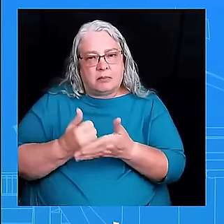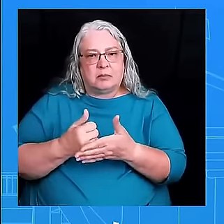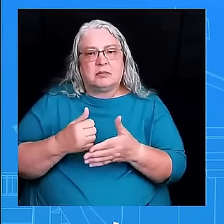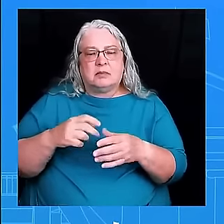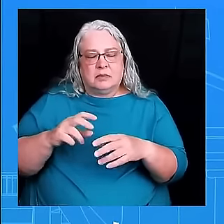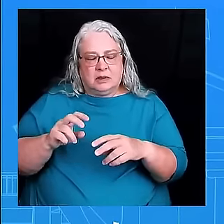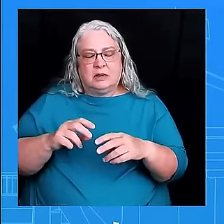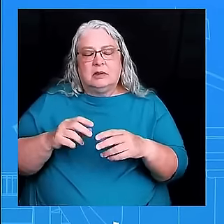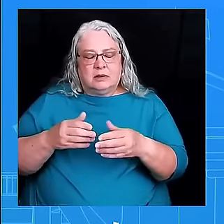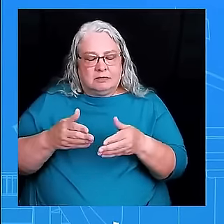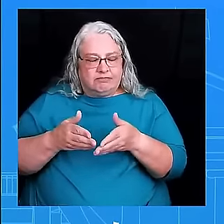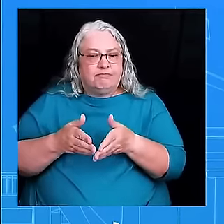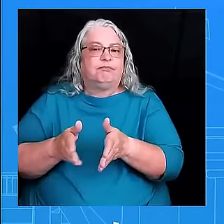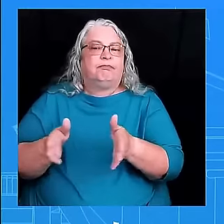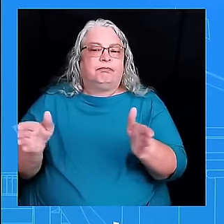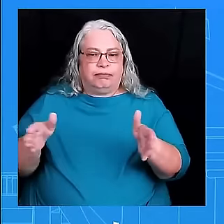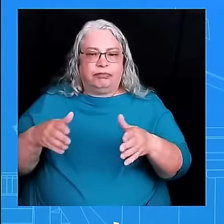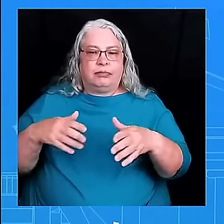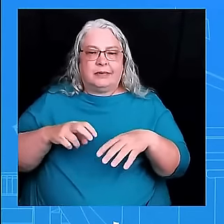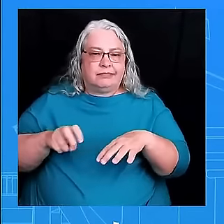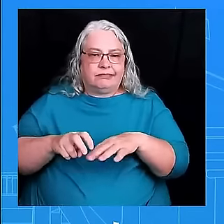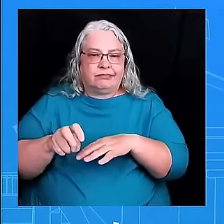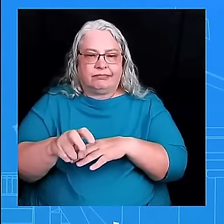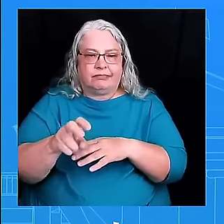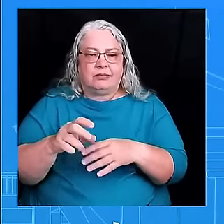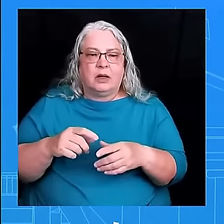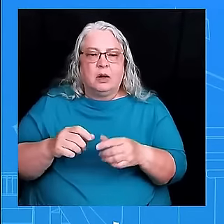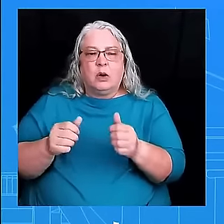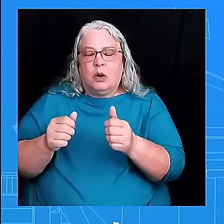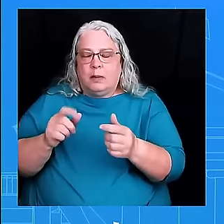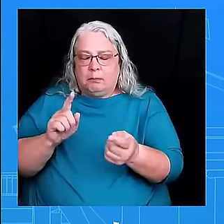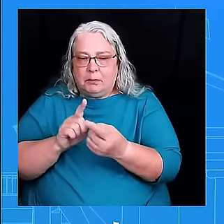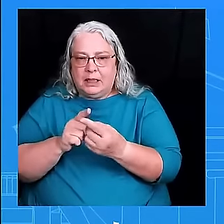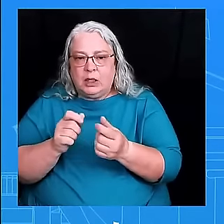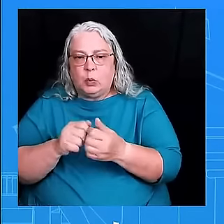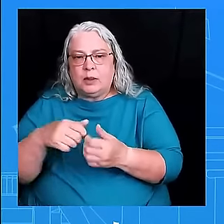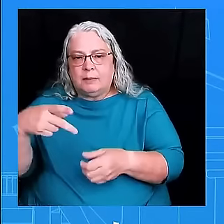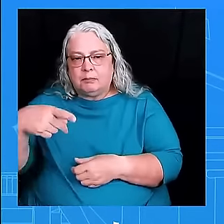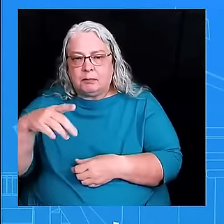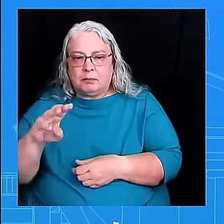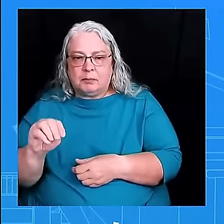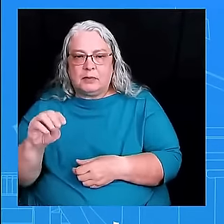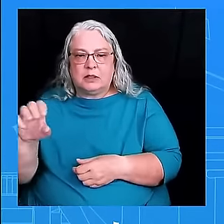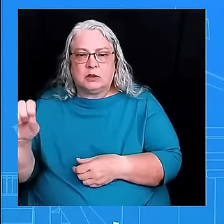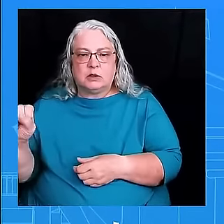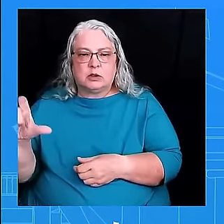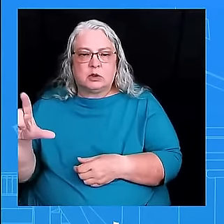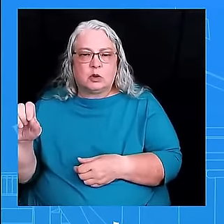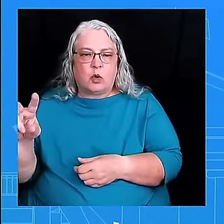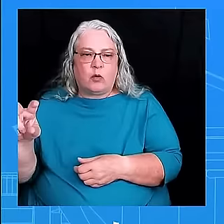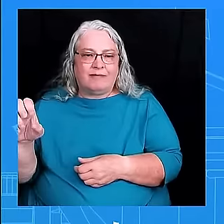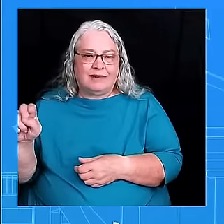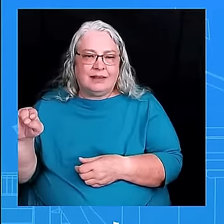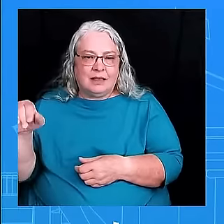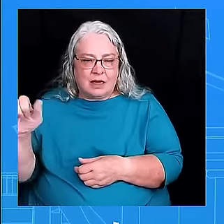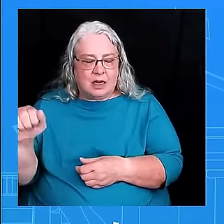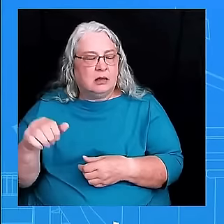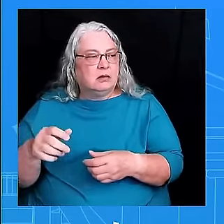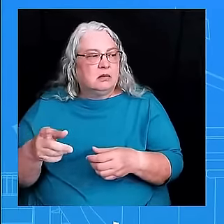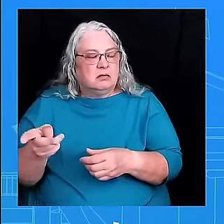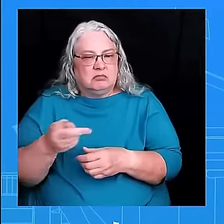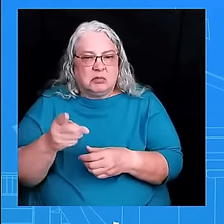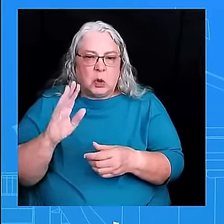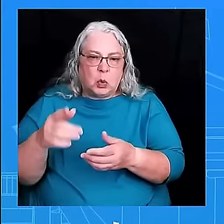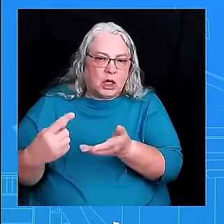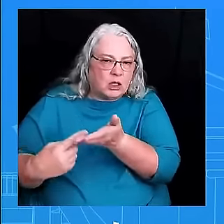to welcome back those Americans who were unjustly imprisoned in Russia. And that is going to be an